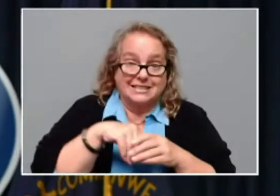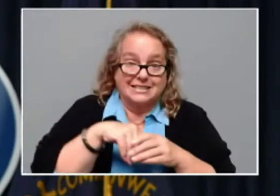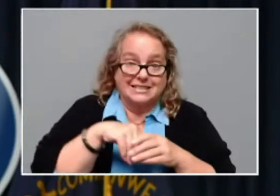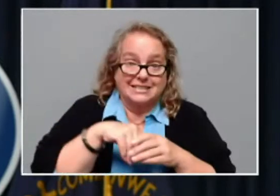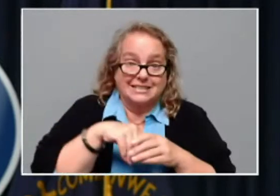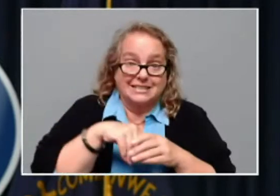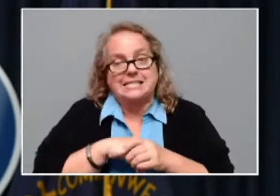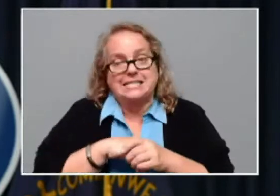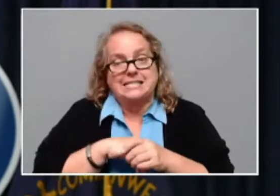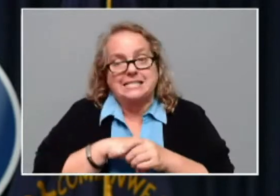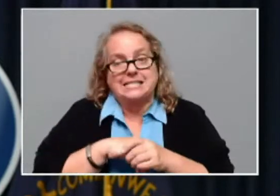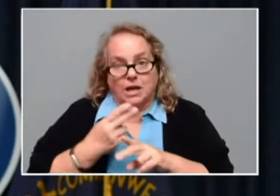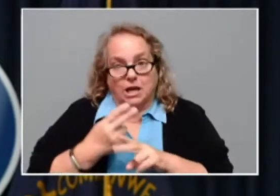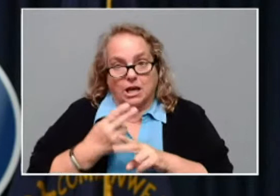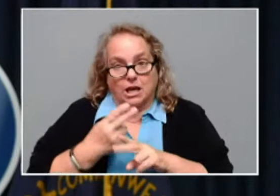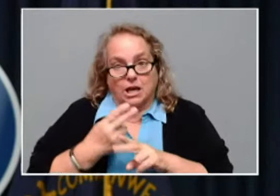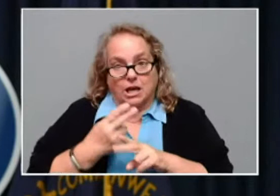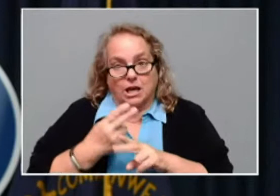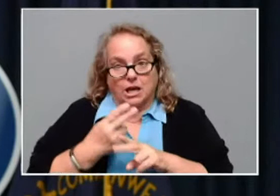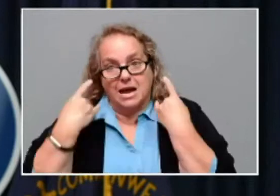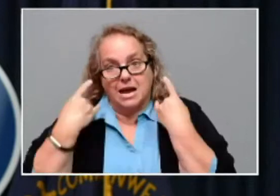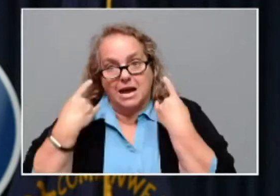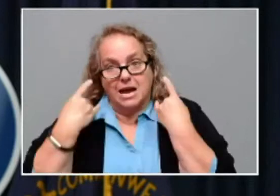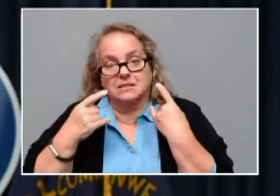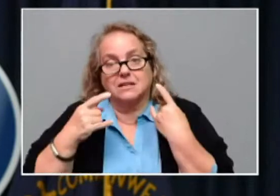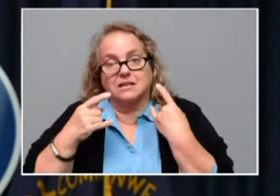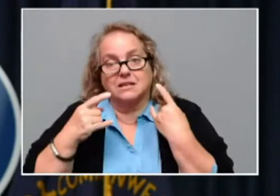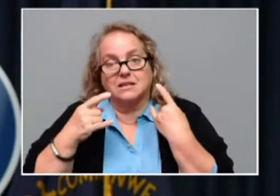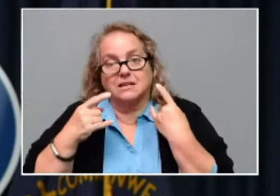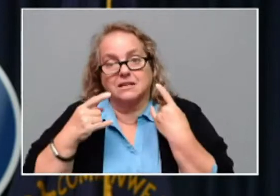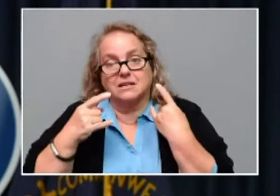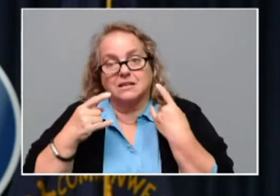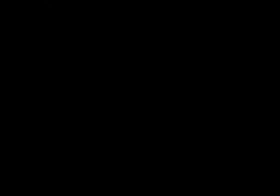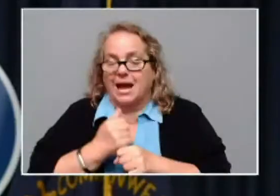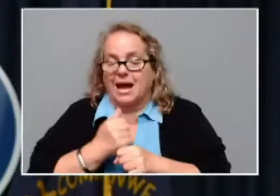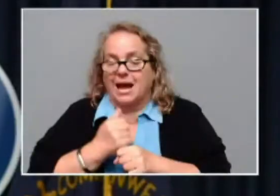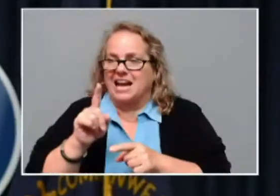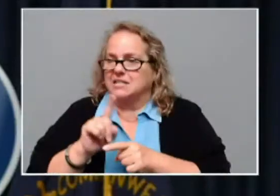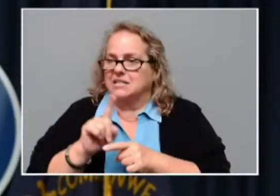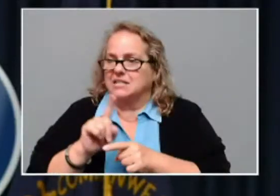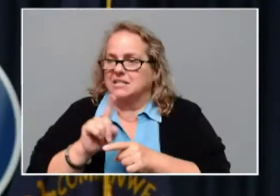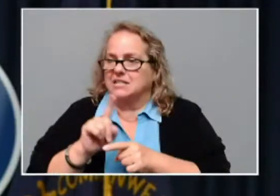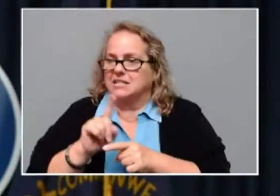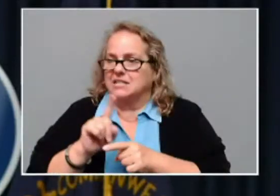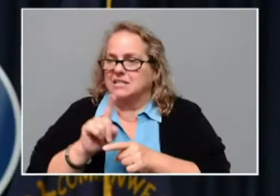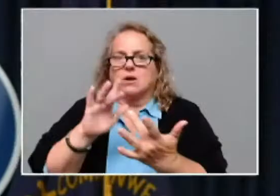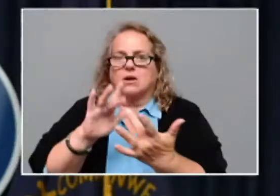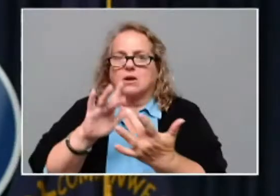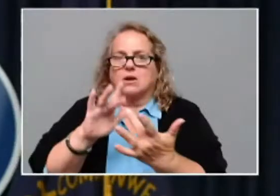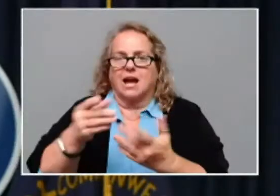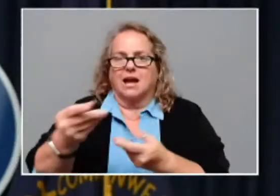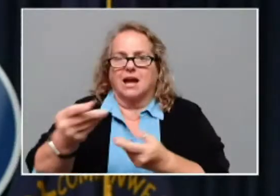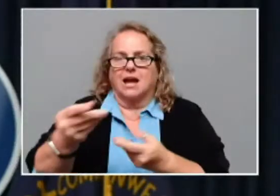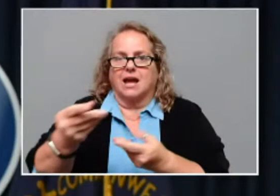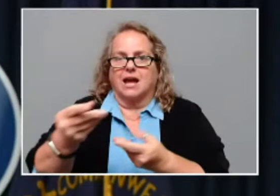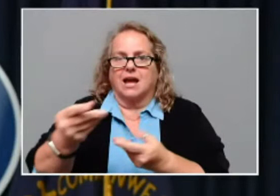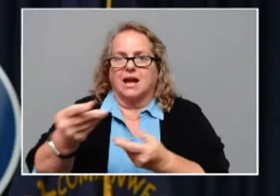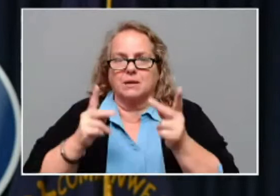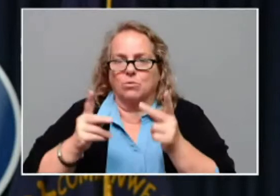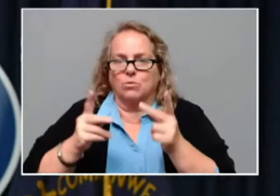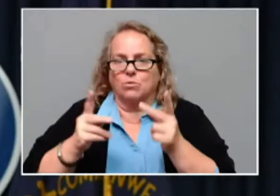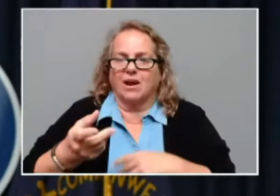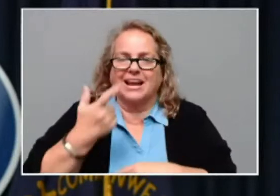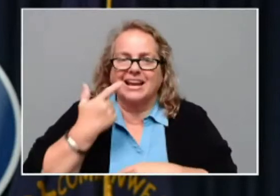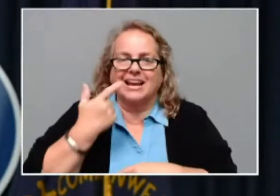a mask. If you can make it as contactless as possible, then good. I mean, we got really innovative